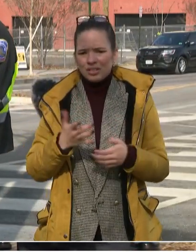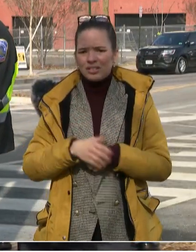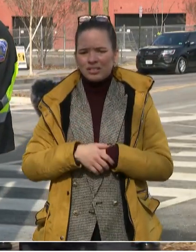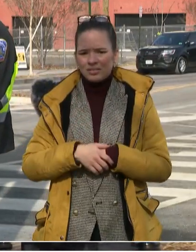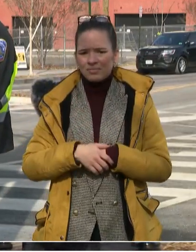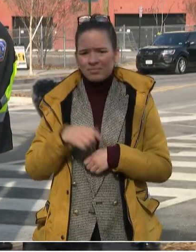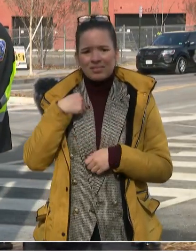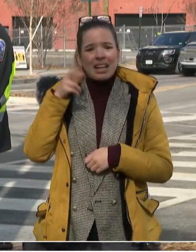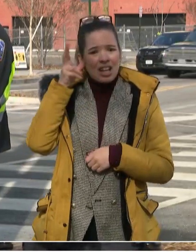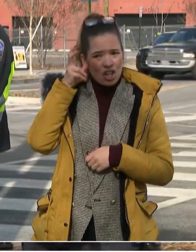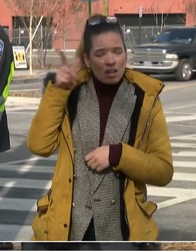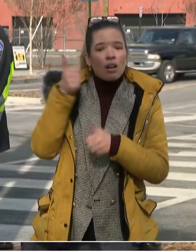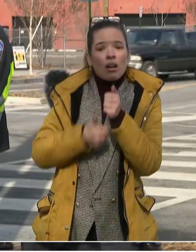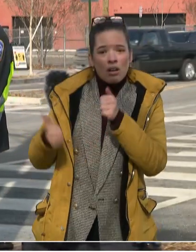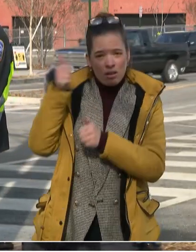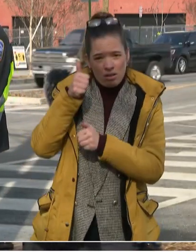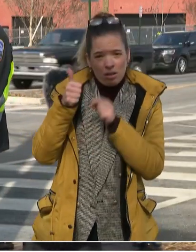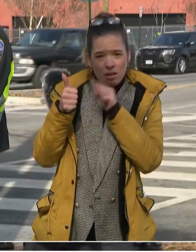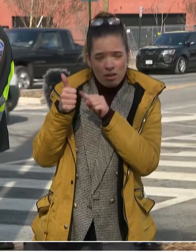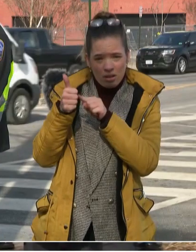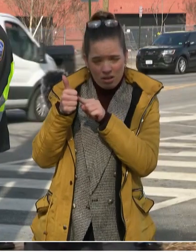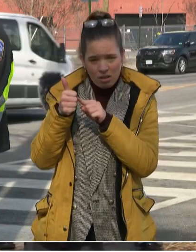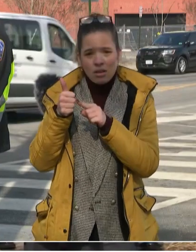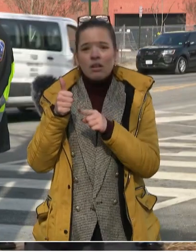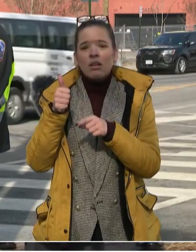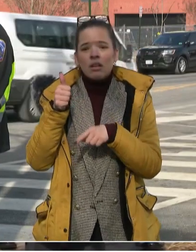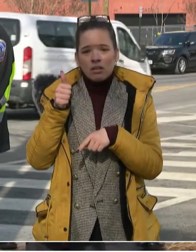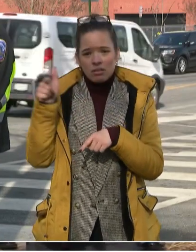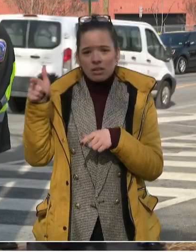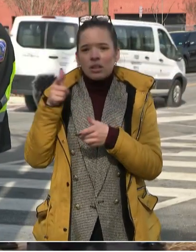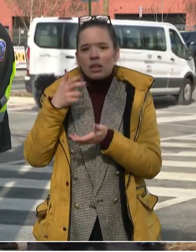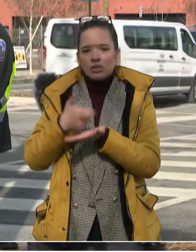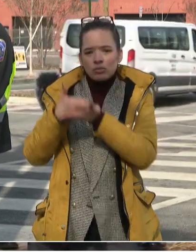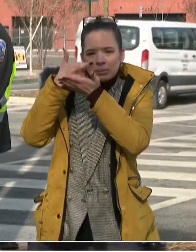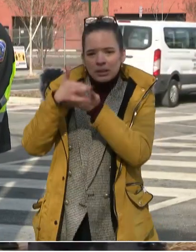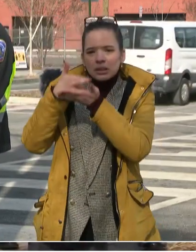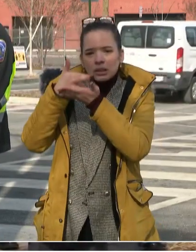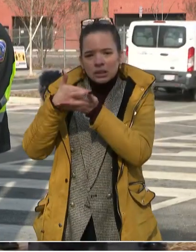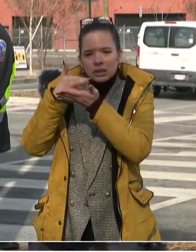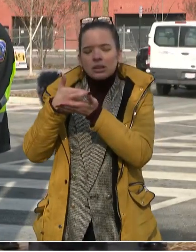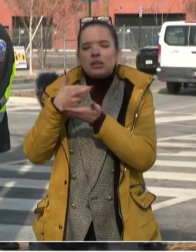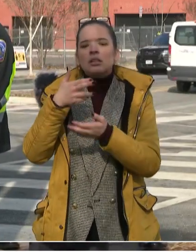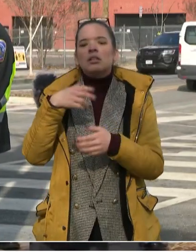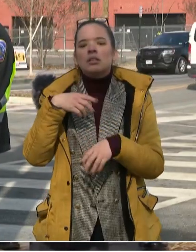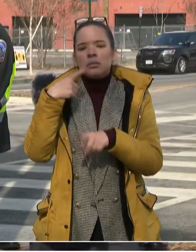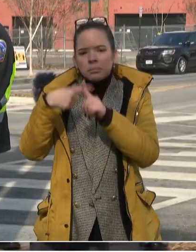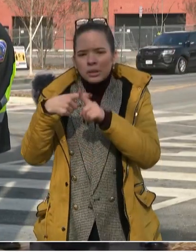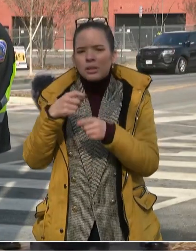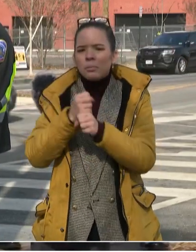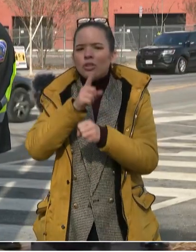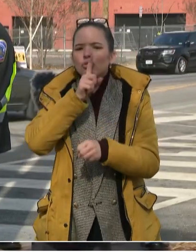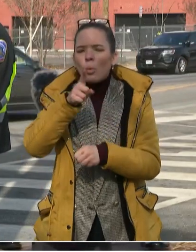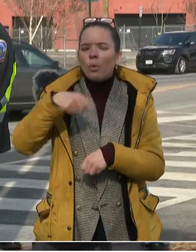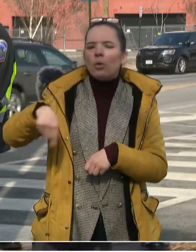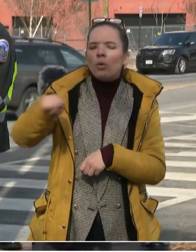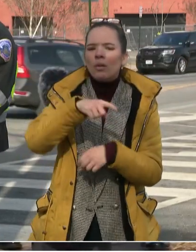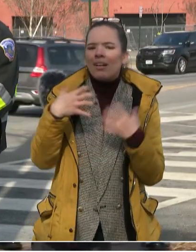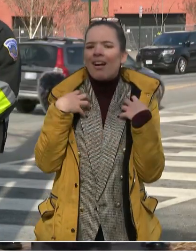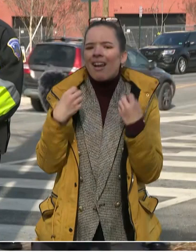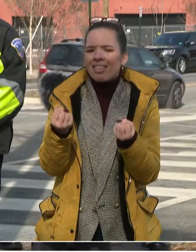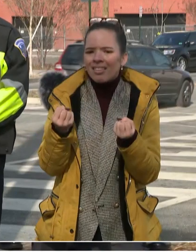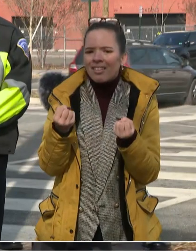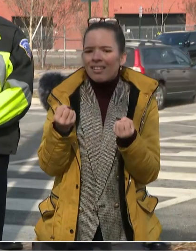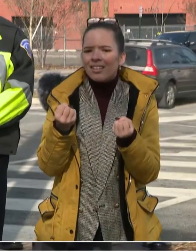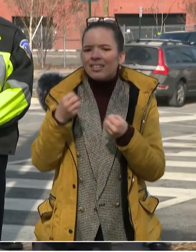talking about the rehabilitation, and sometimes you have to rehabilitate people on the inside until they